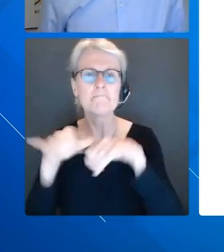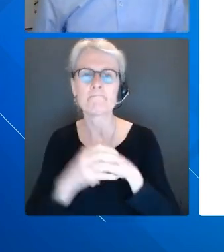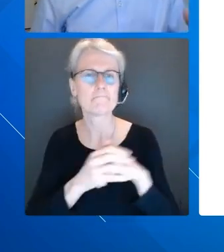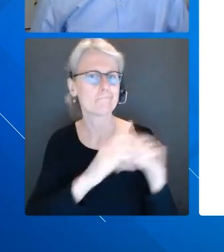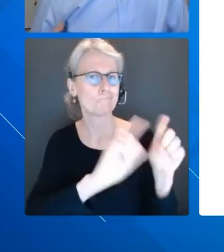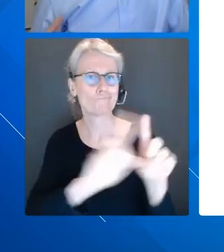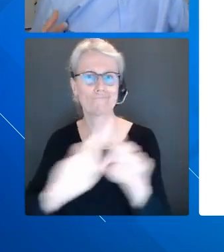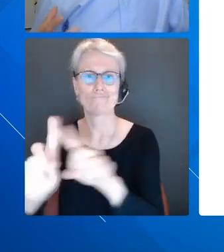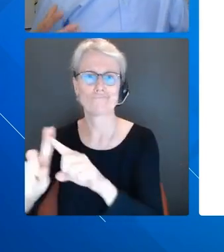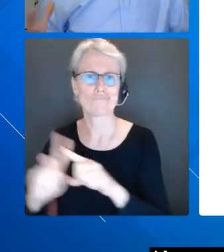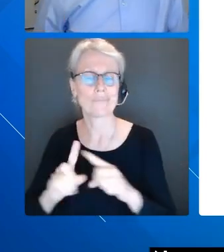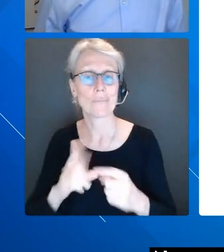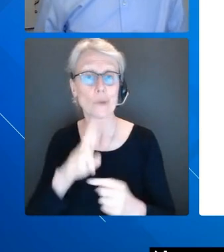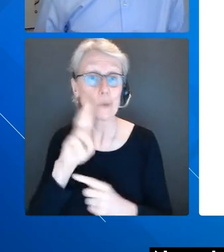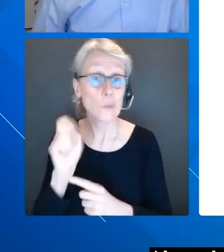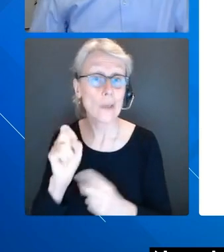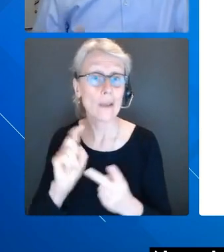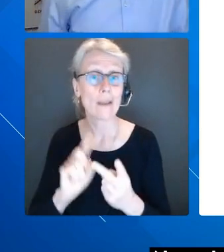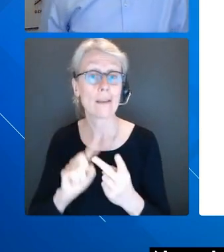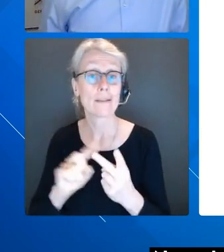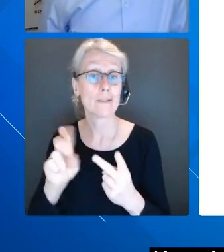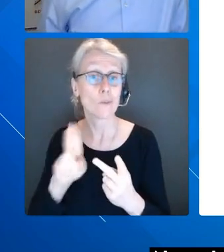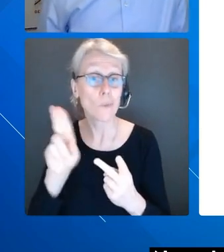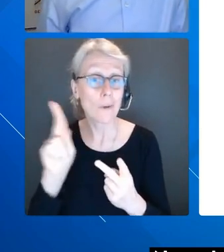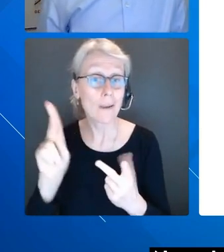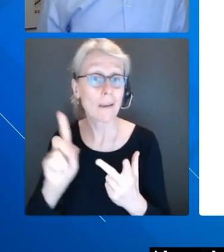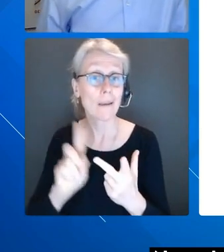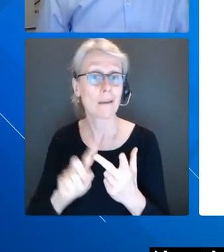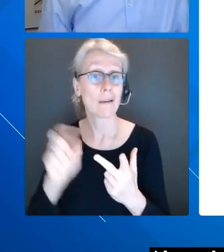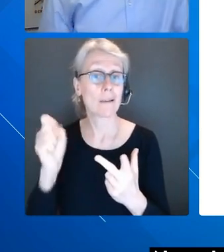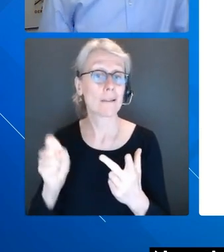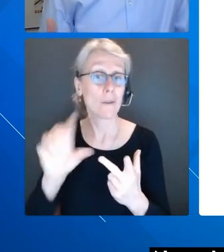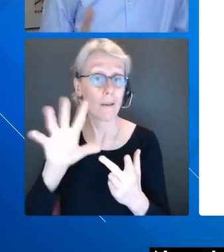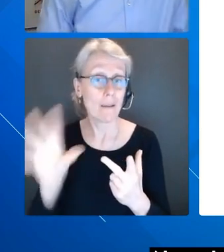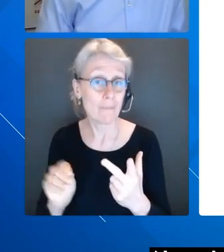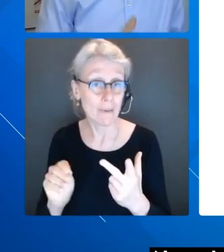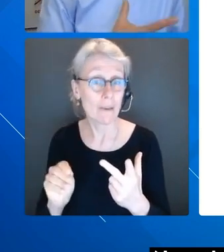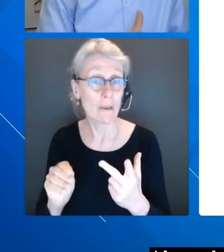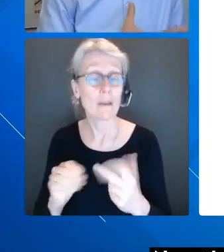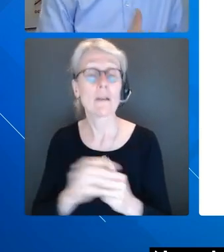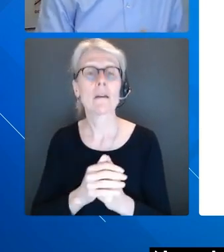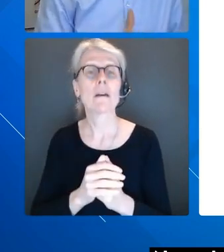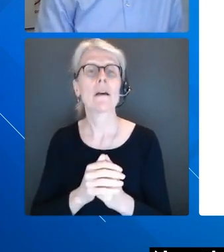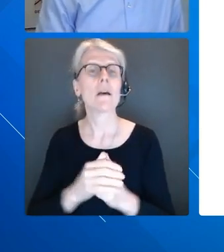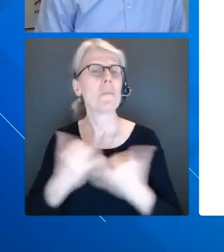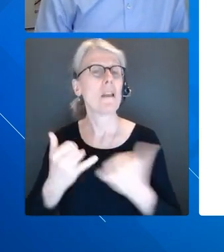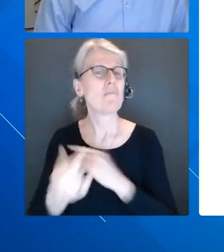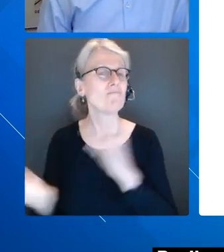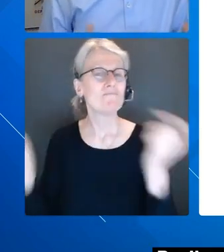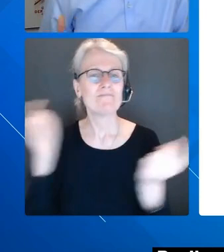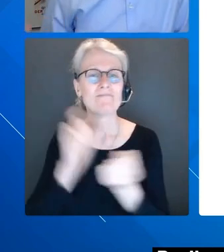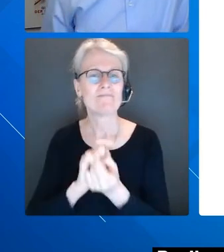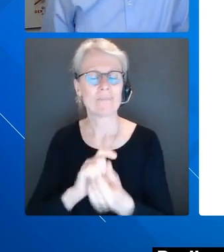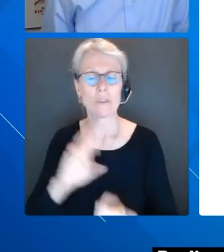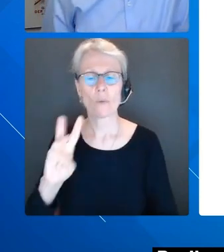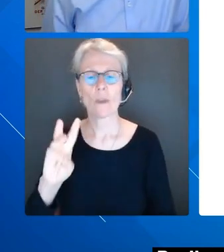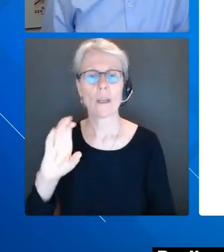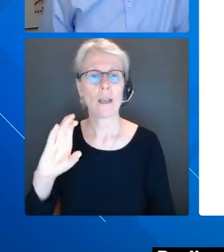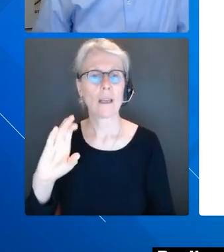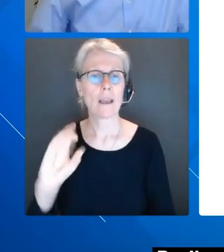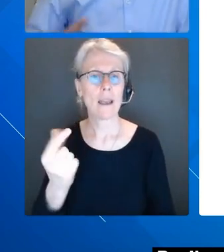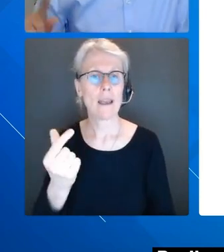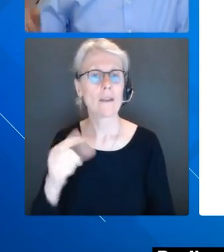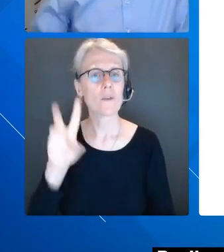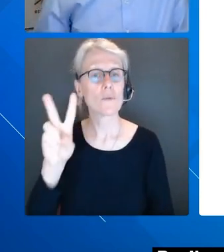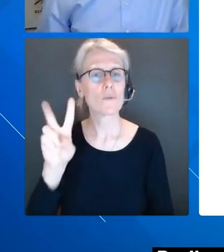South Africa. Now, thankfully, pretty much everybody's gone to WCAG 2.1 AA. Really, all